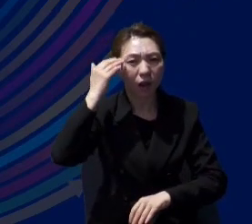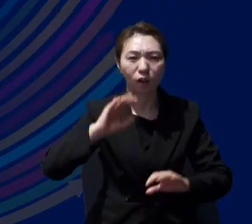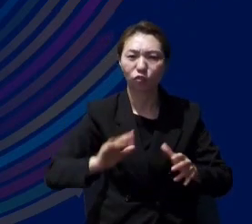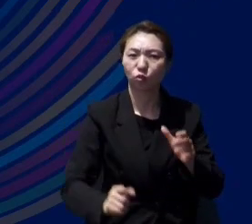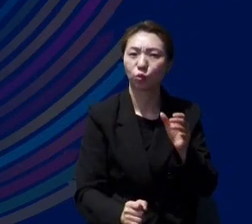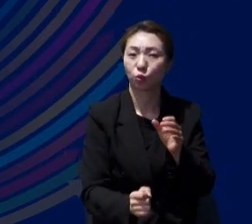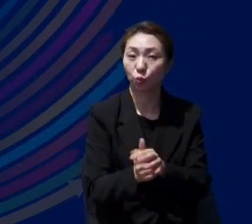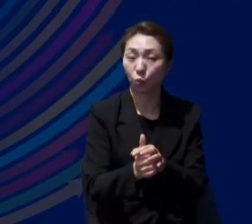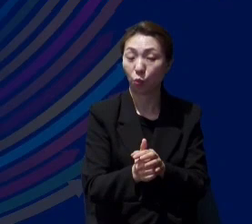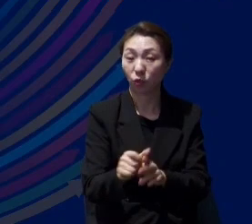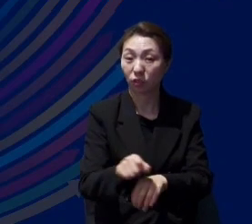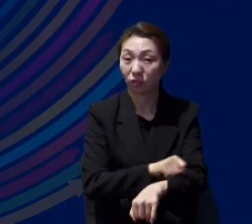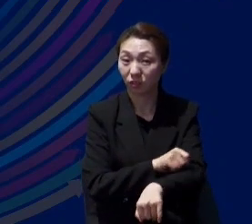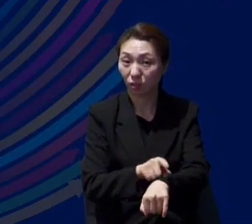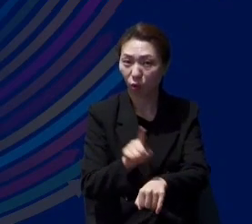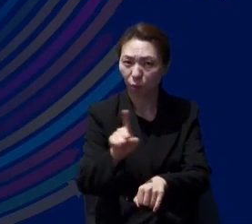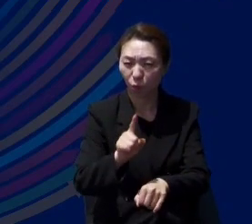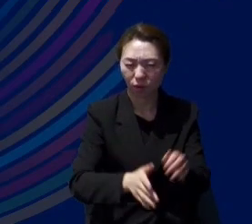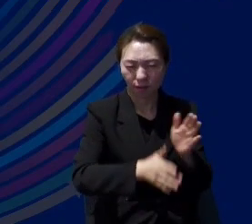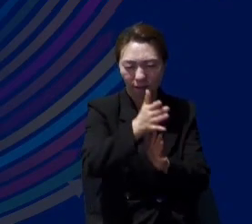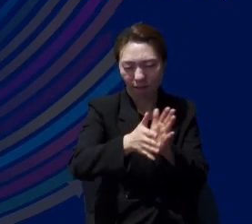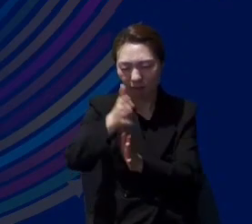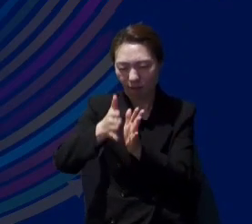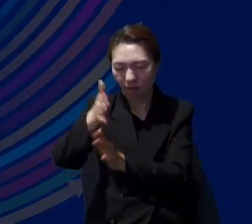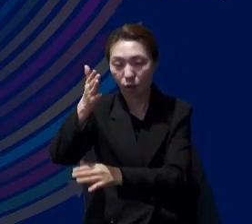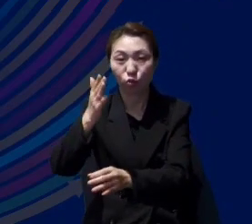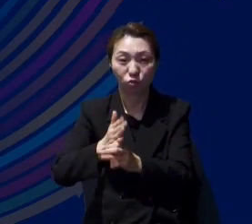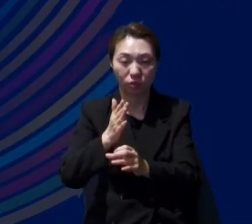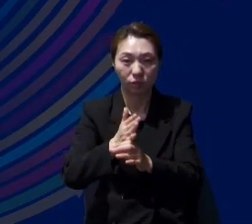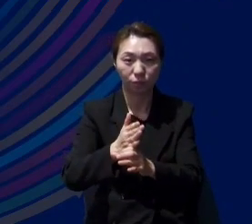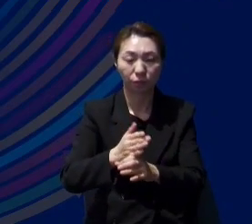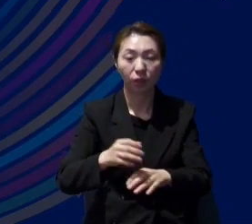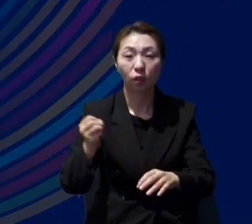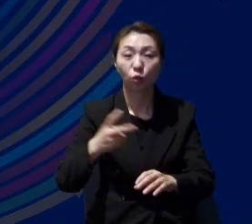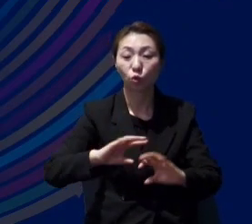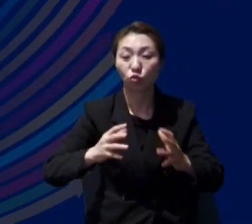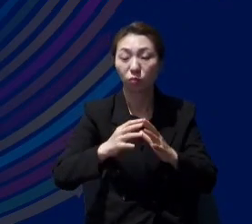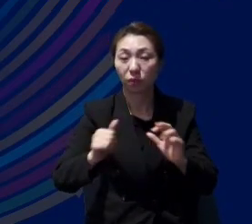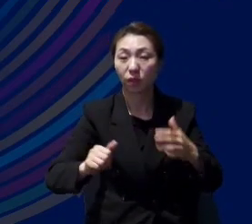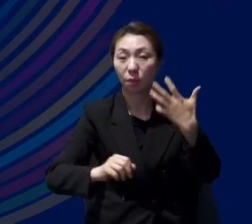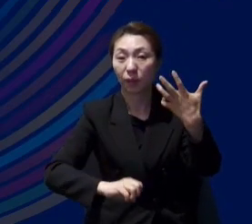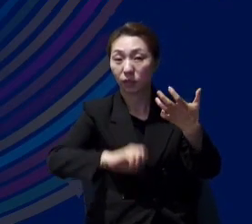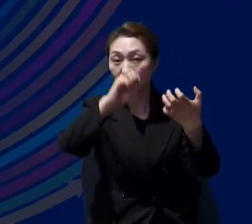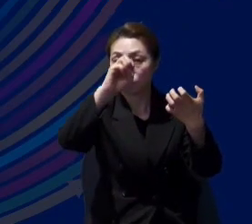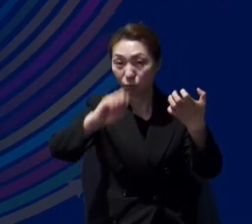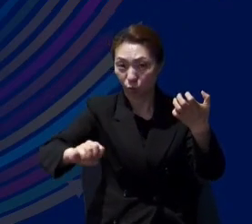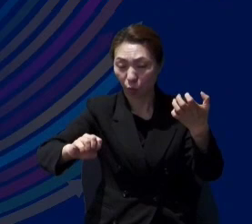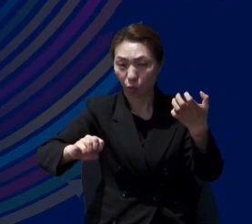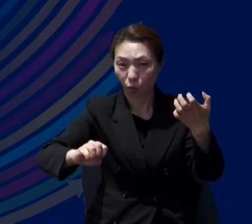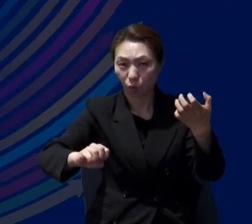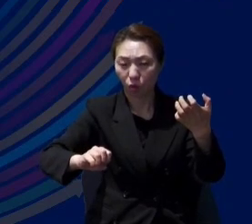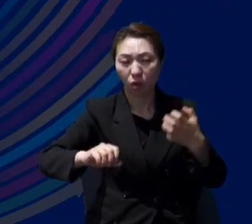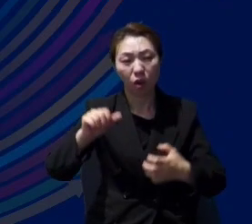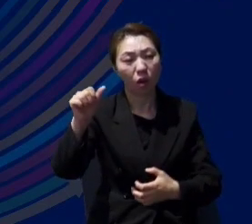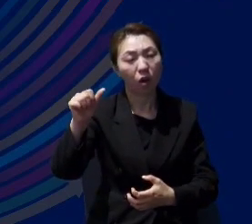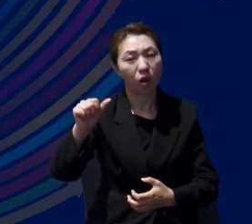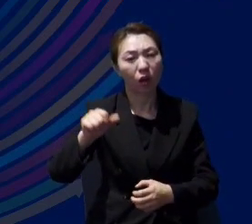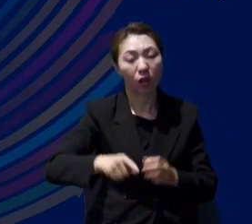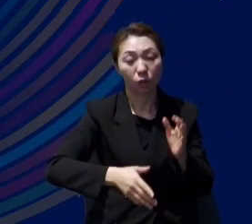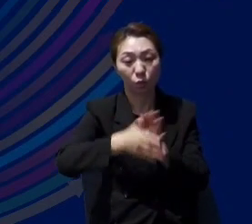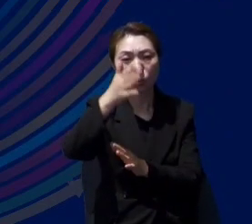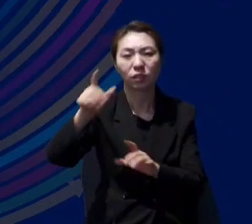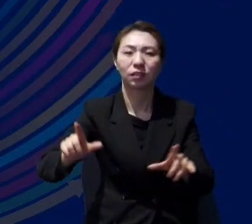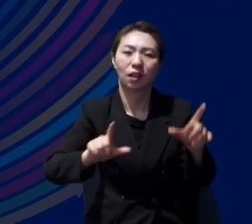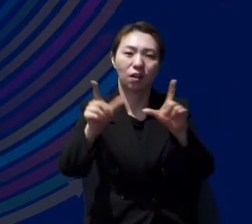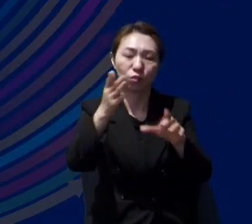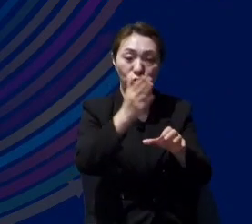of 52 million inhabitants reside in urban area, 50% in Seoul, capital area. And as you